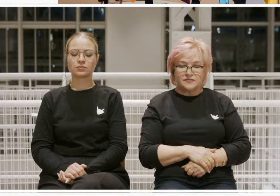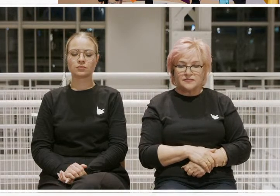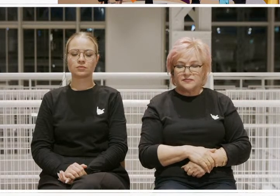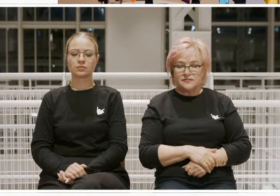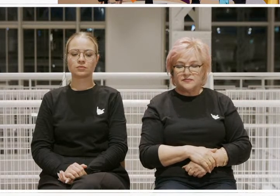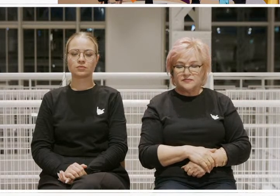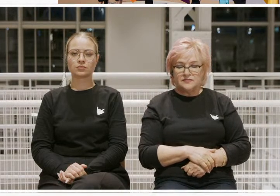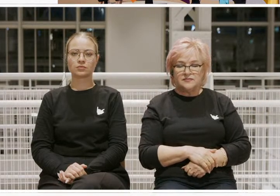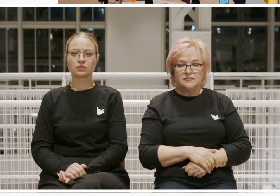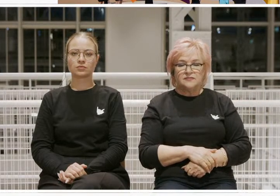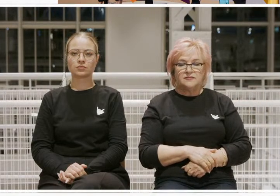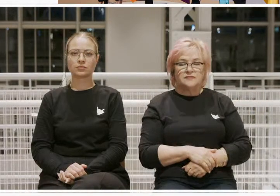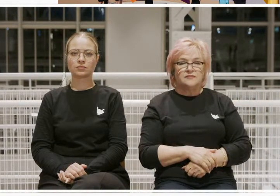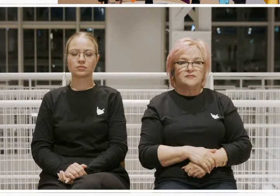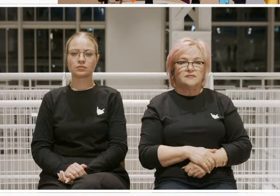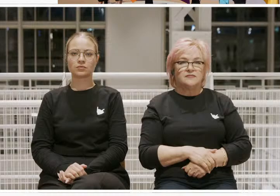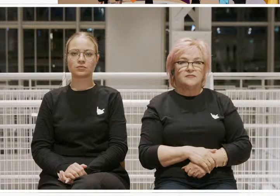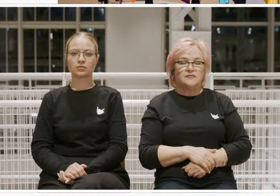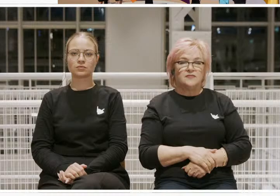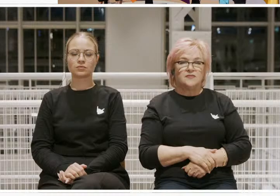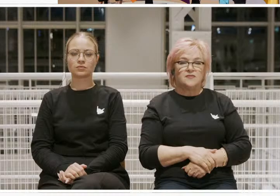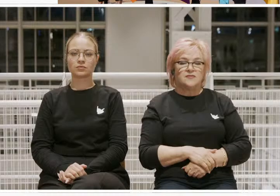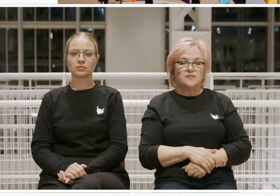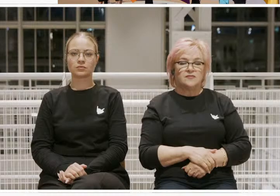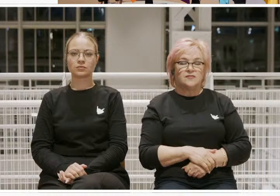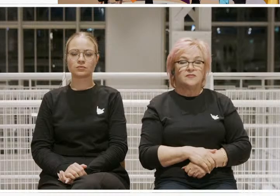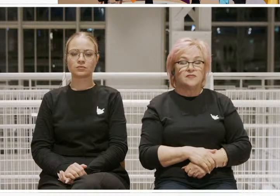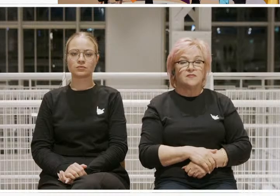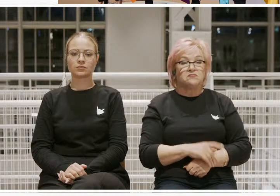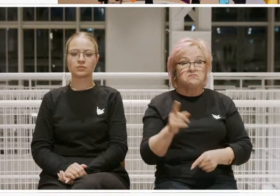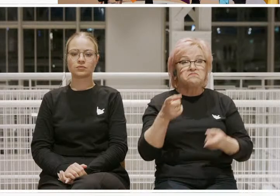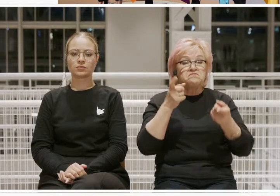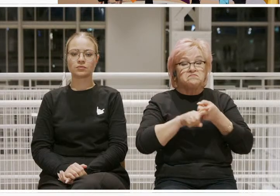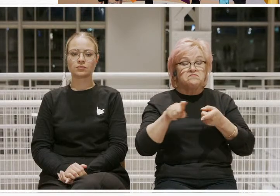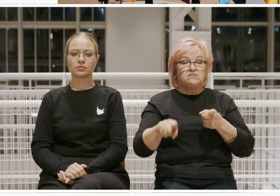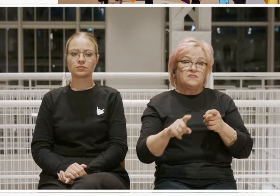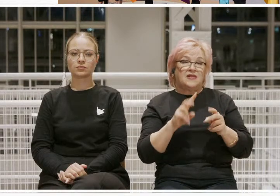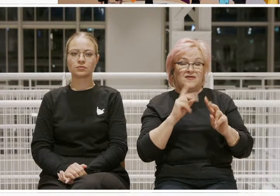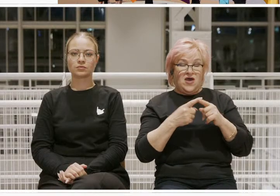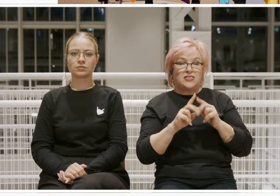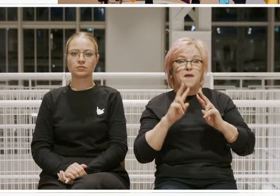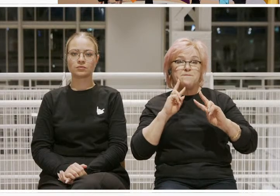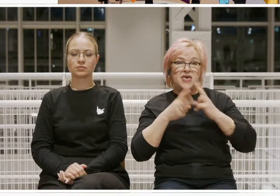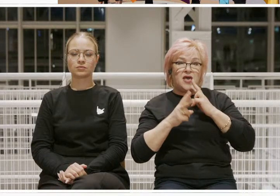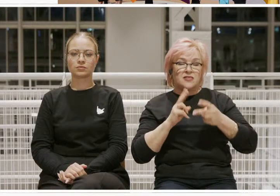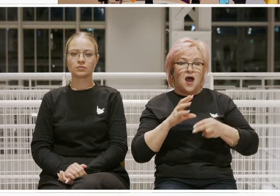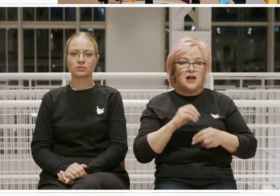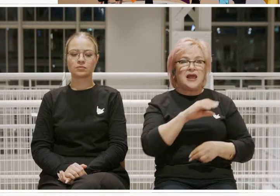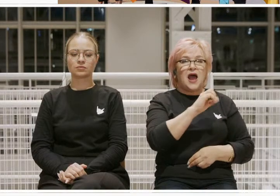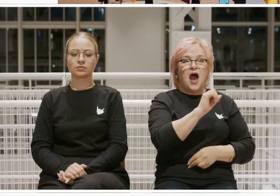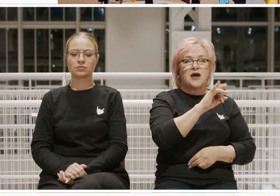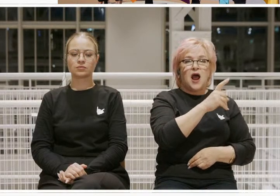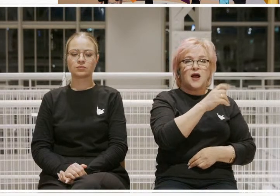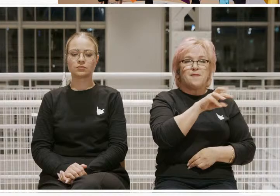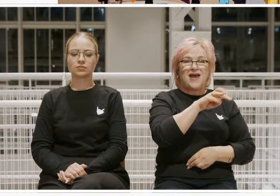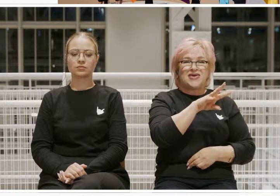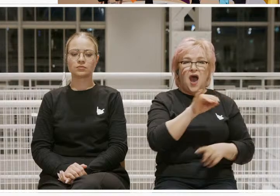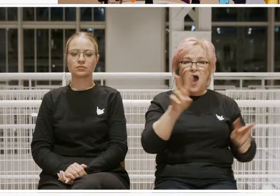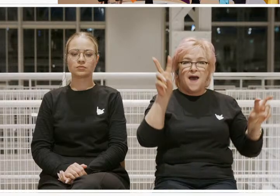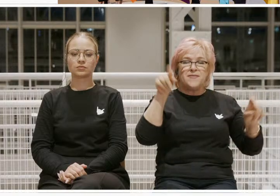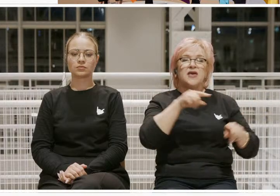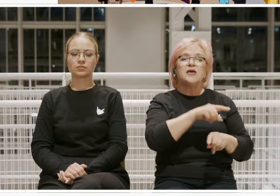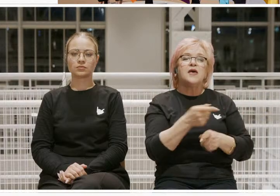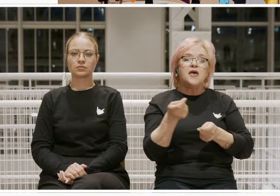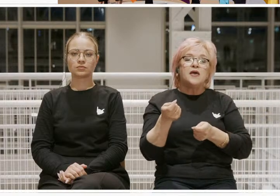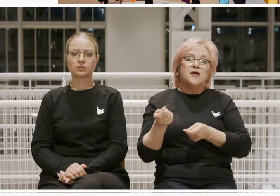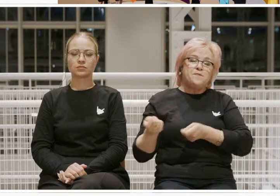So, on the occasion of the Biennial, Arahmayani brought her ongoing flag project to Istanbul. Centered